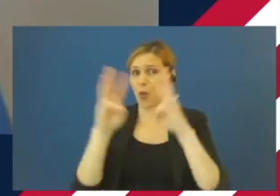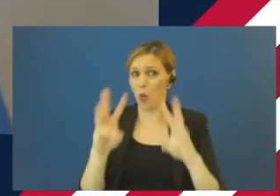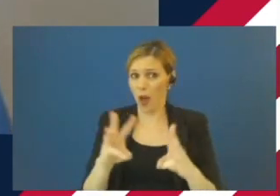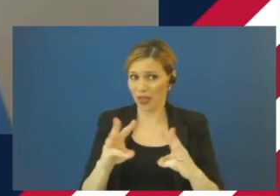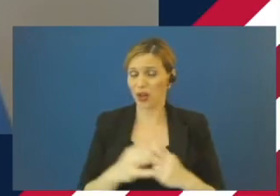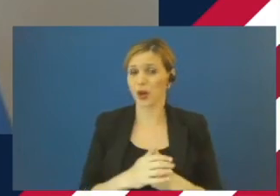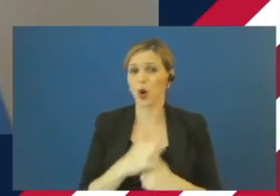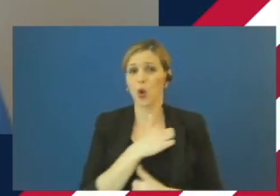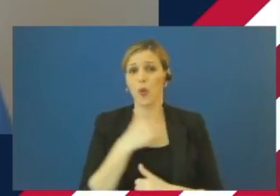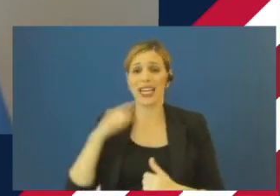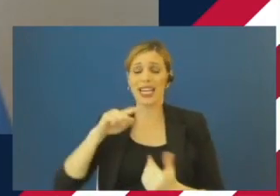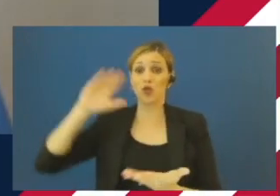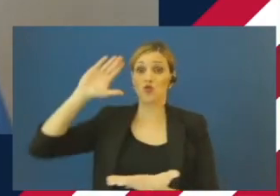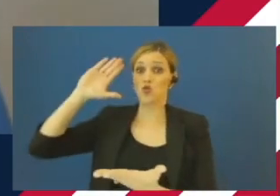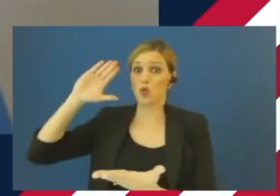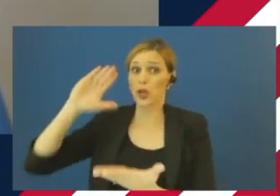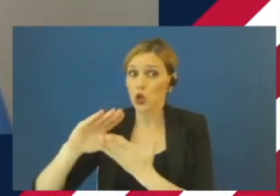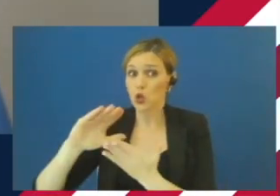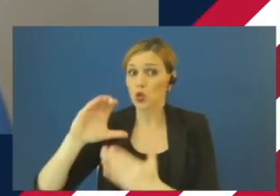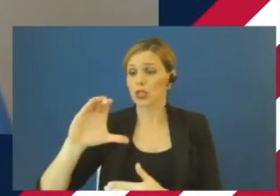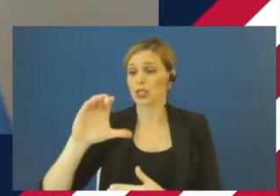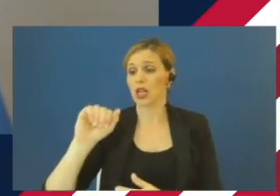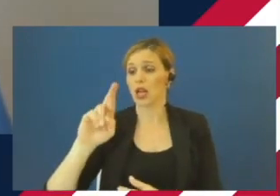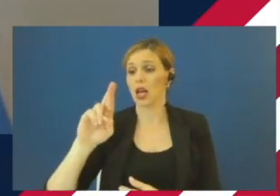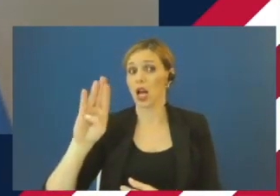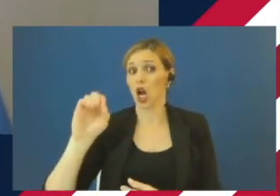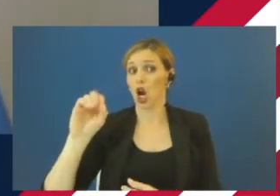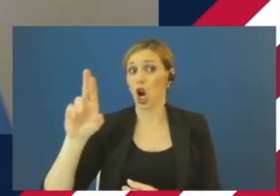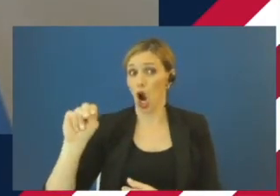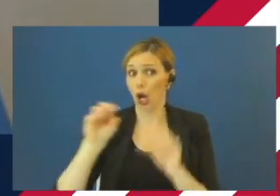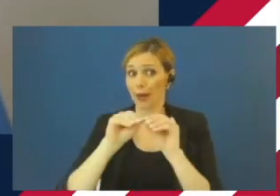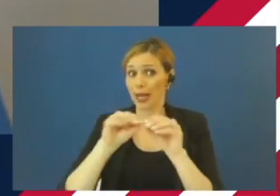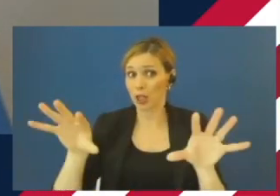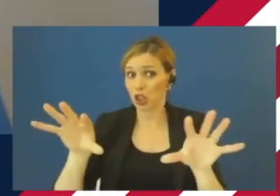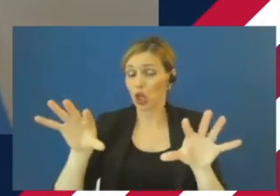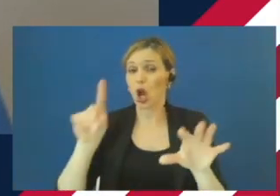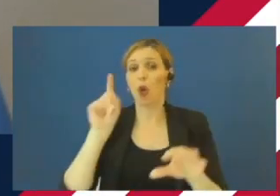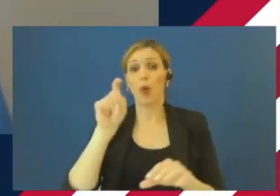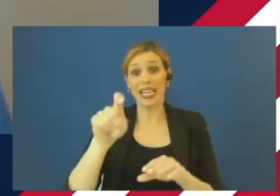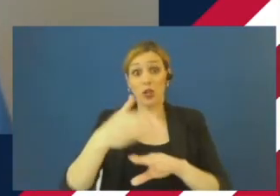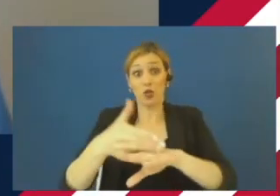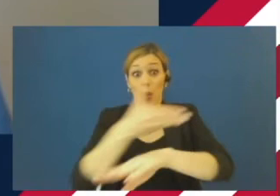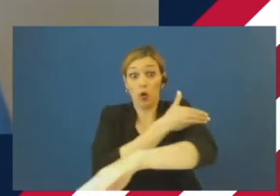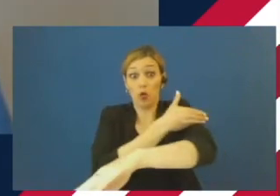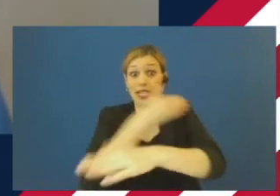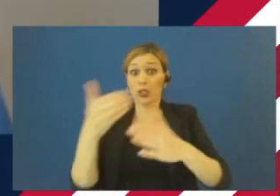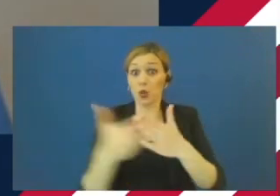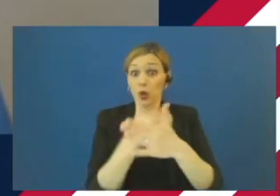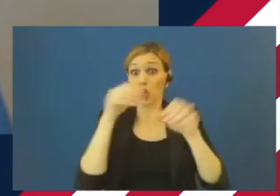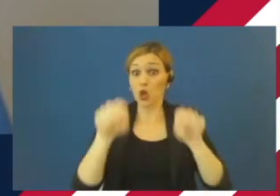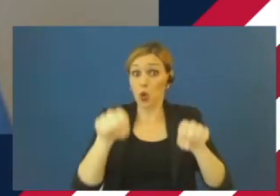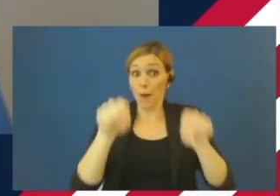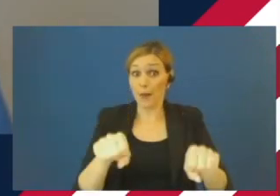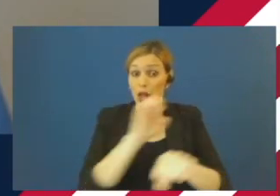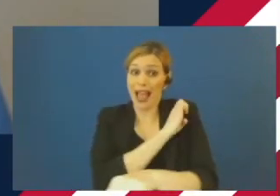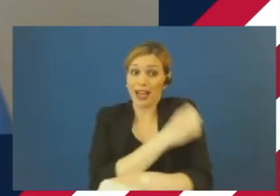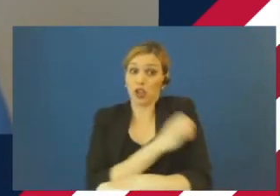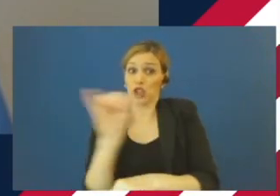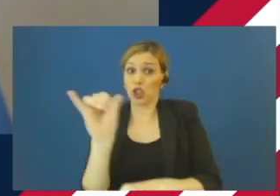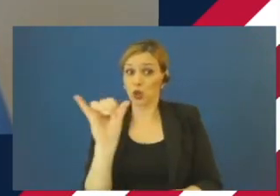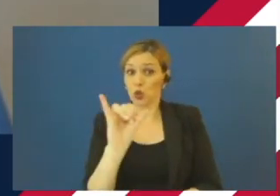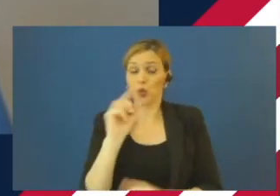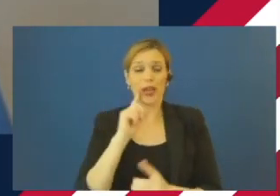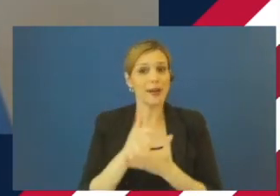reduce carbon emissions, and increase renewable energy, especially on public lands, to combat the climate crisis. We